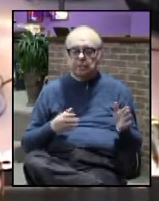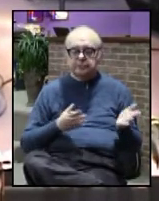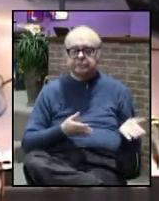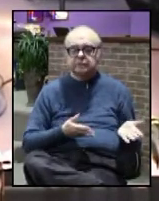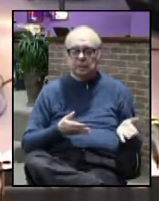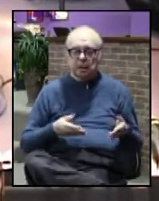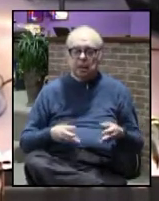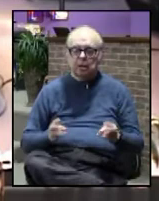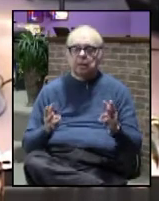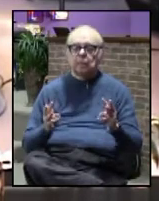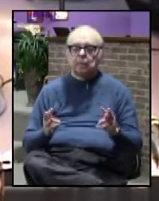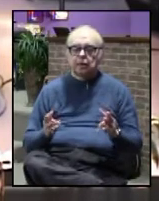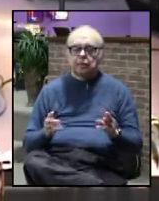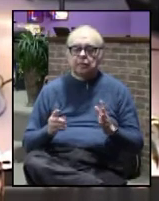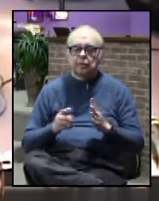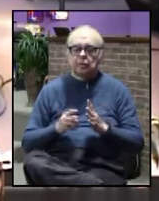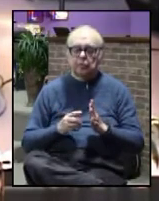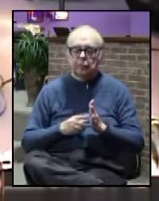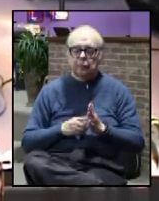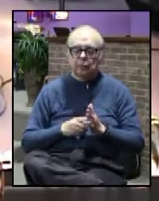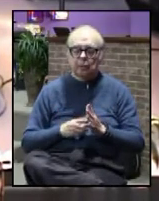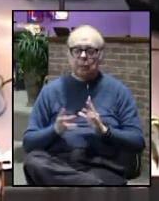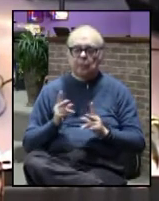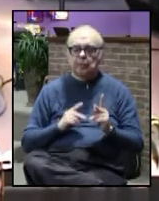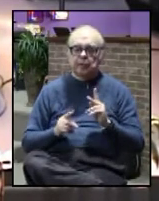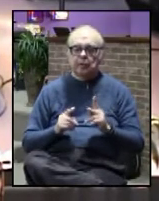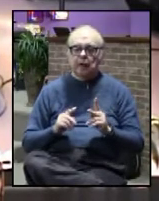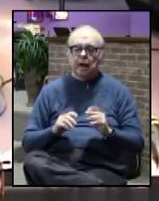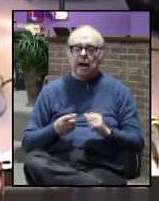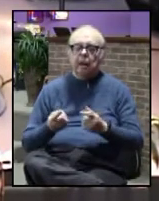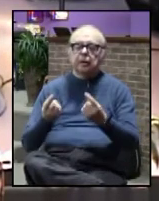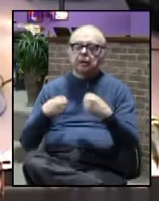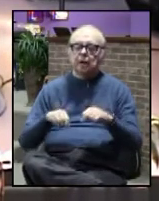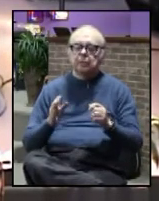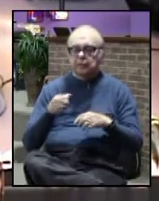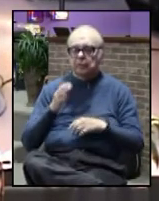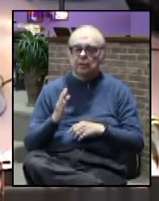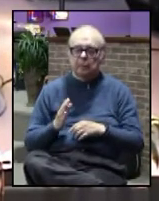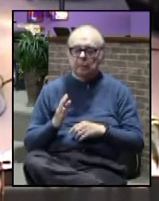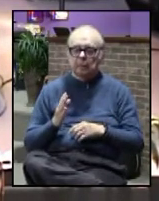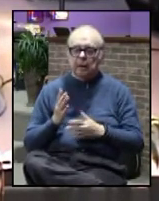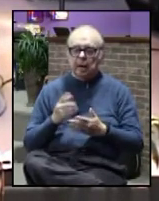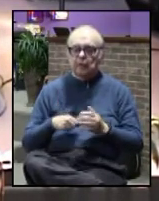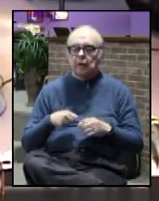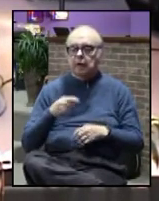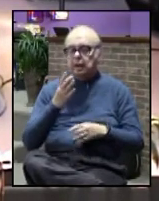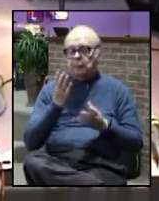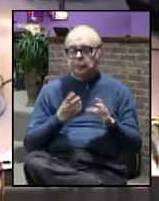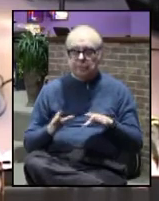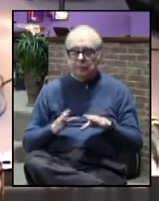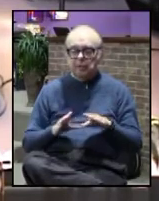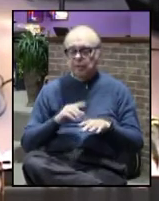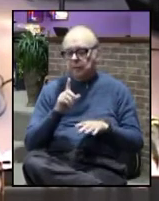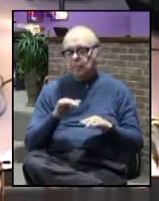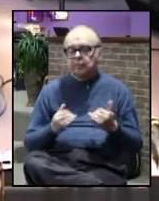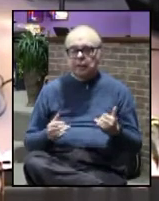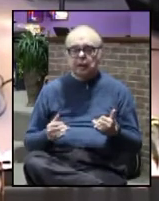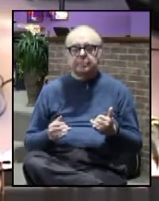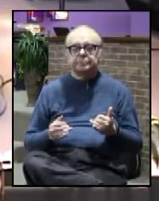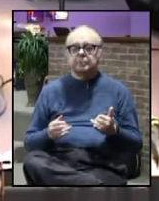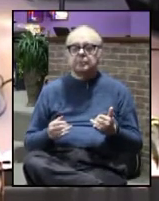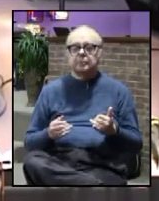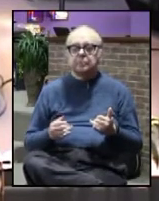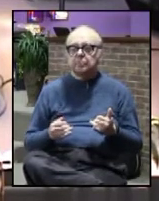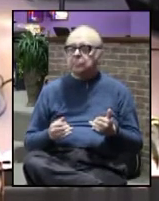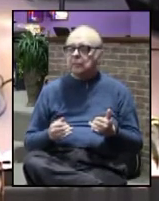Leave a way to show people how to come to God and what he wants to do. So the question today is